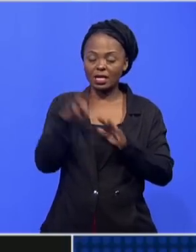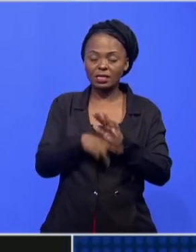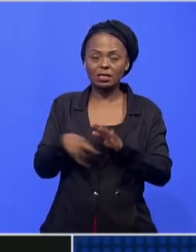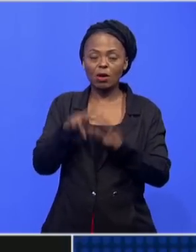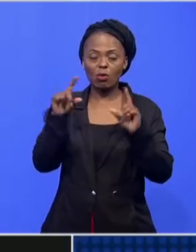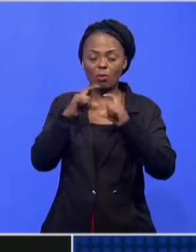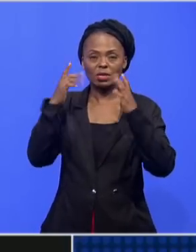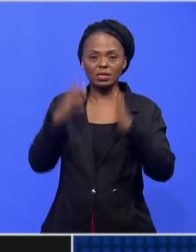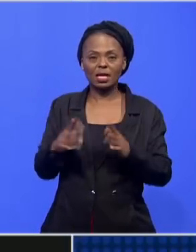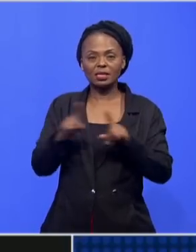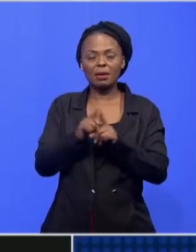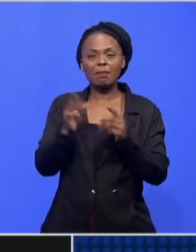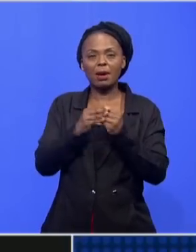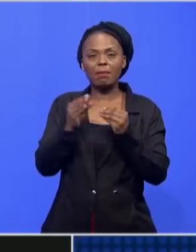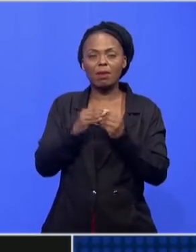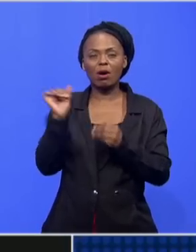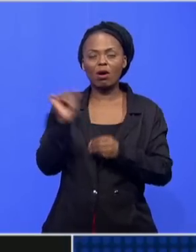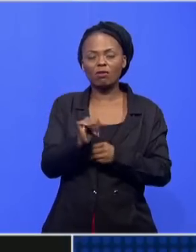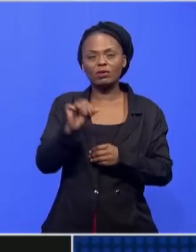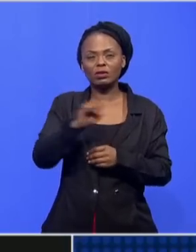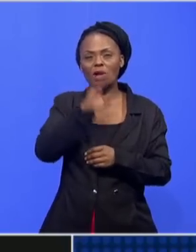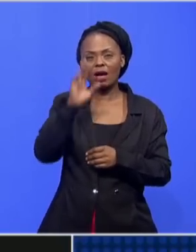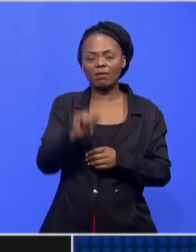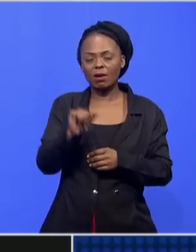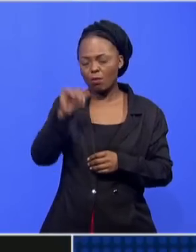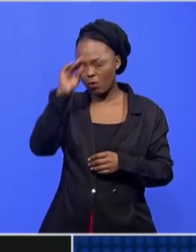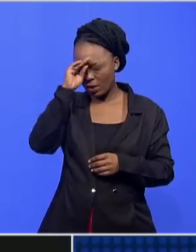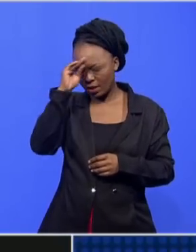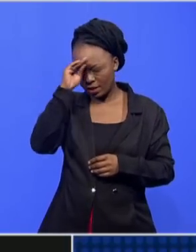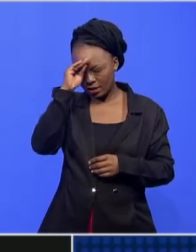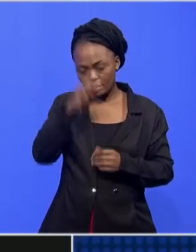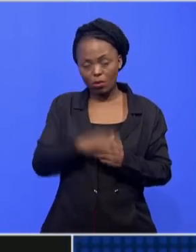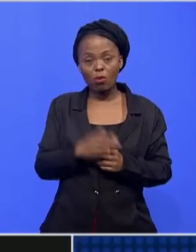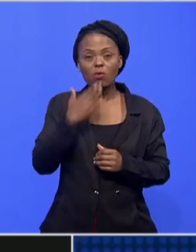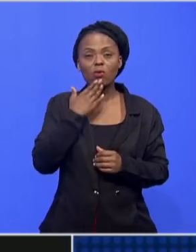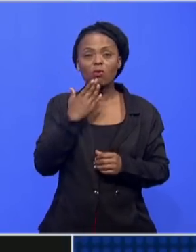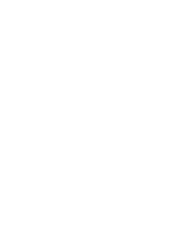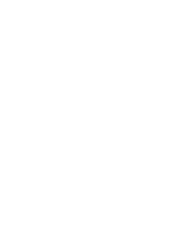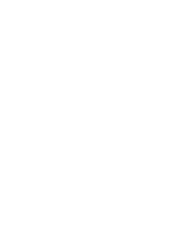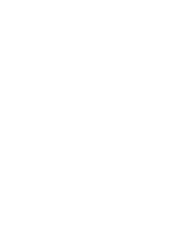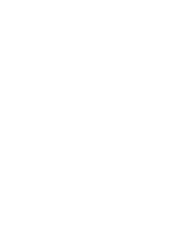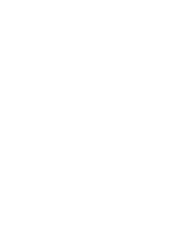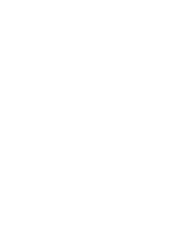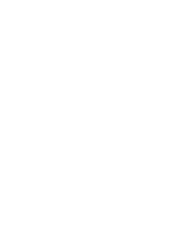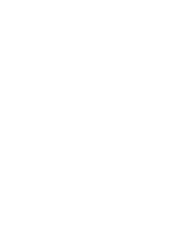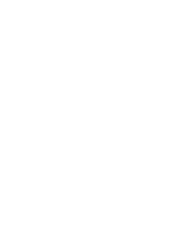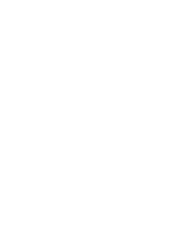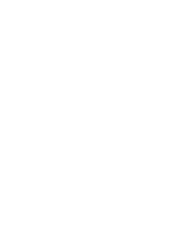the South African Police Service who will be involved in this case